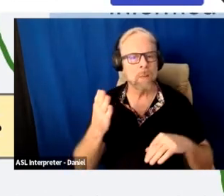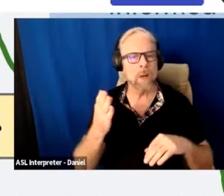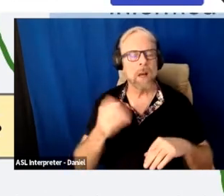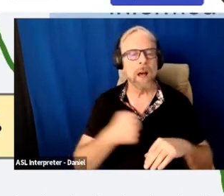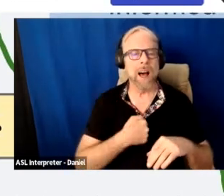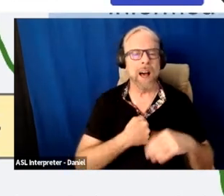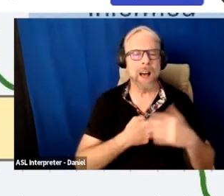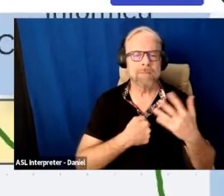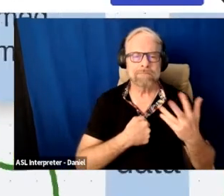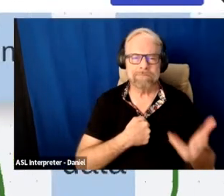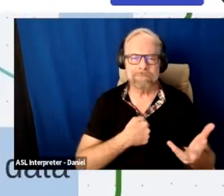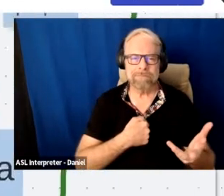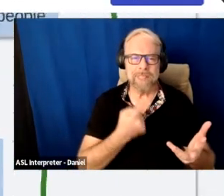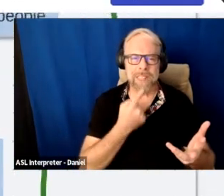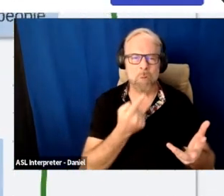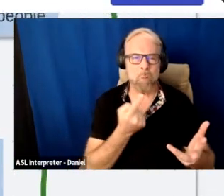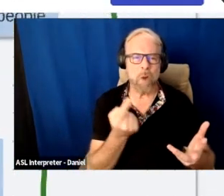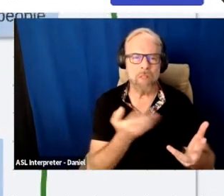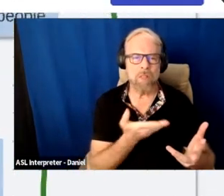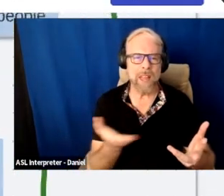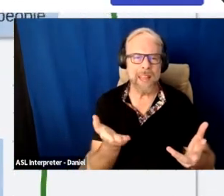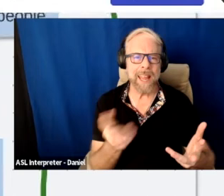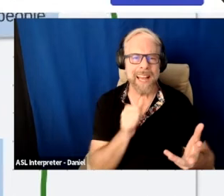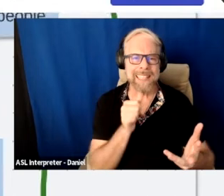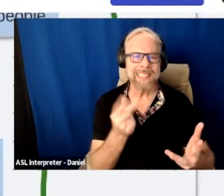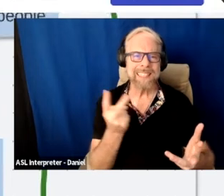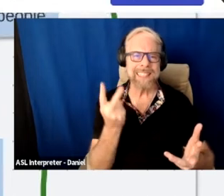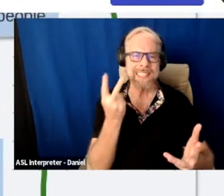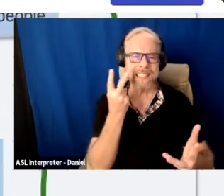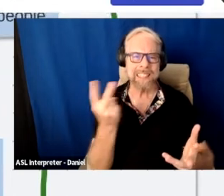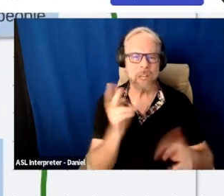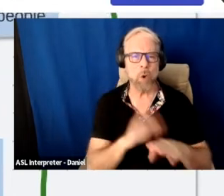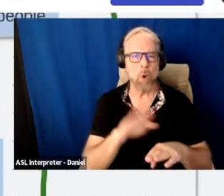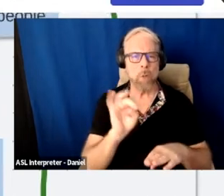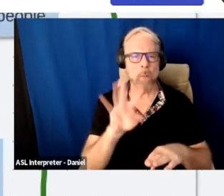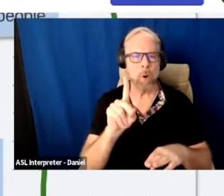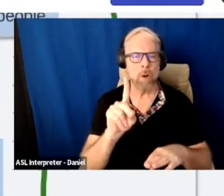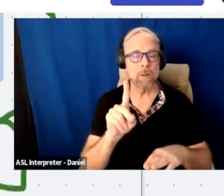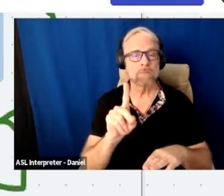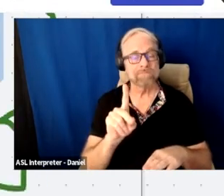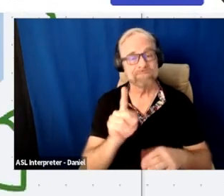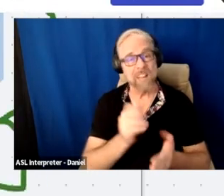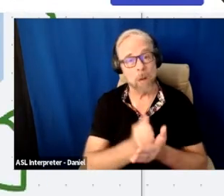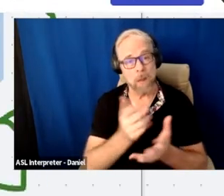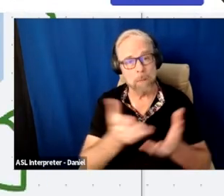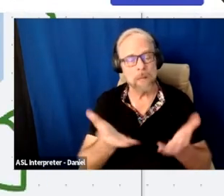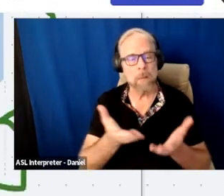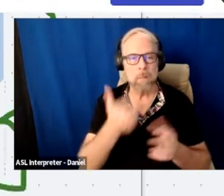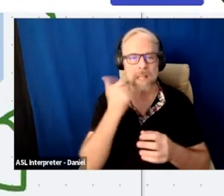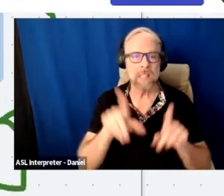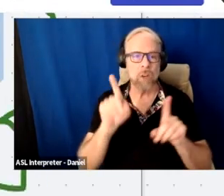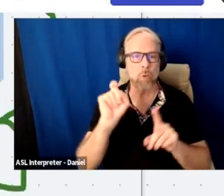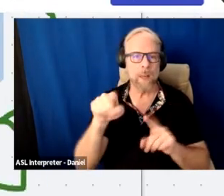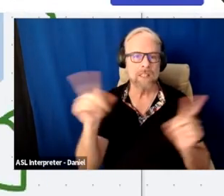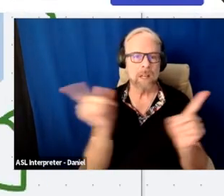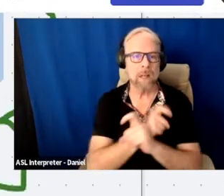that one thing that I didn't see on this board that might be helpful, given how complex this question is thinking in terms